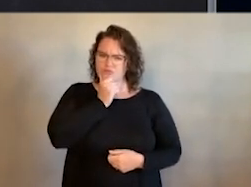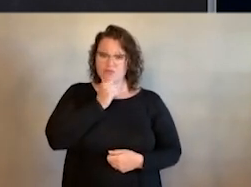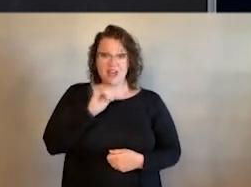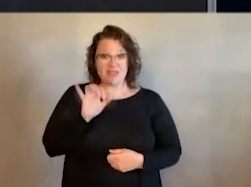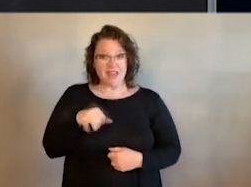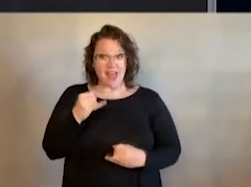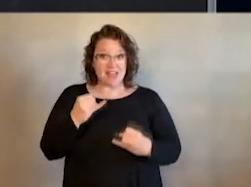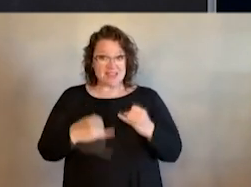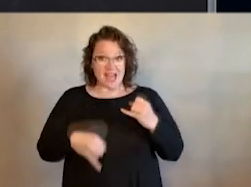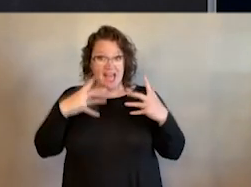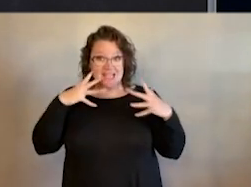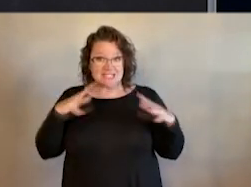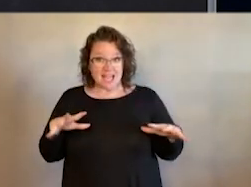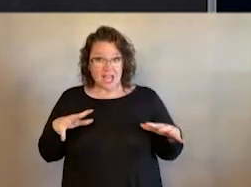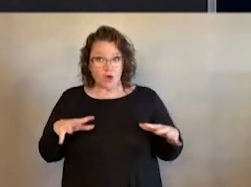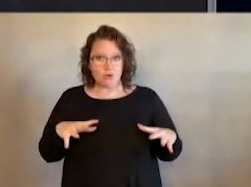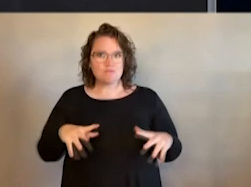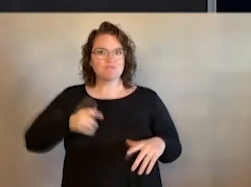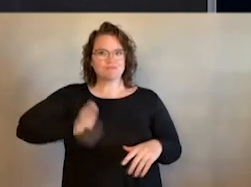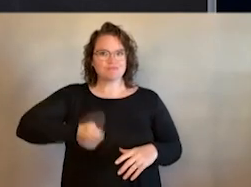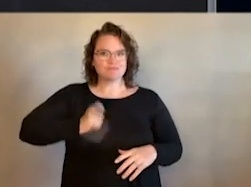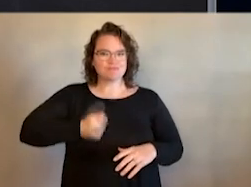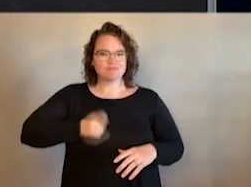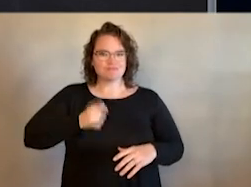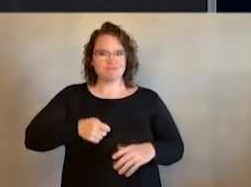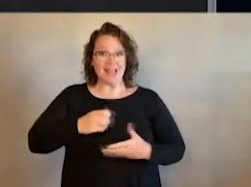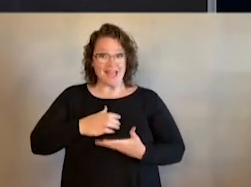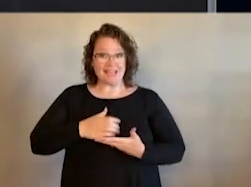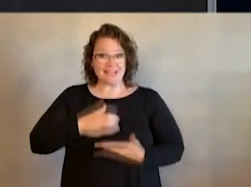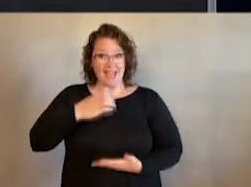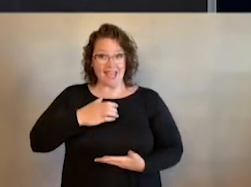That last sound was the sound of tapping on a can.